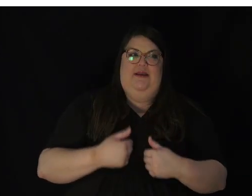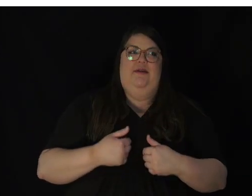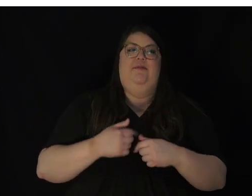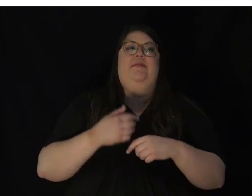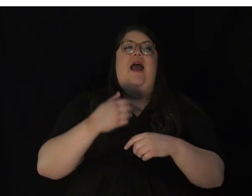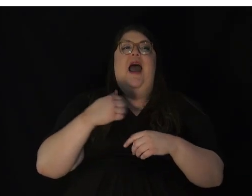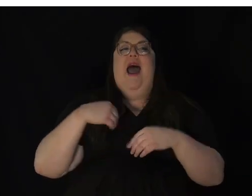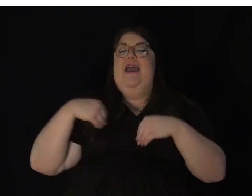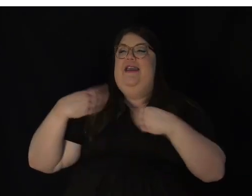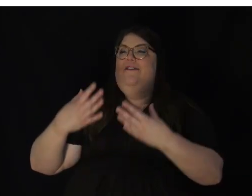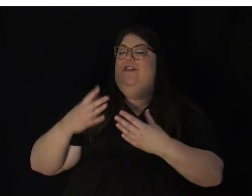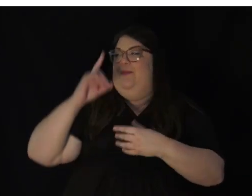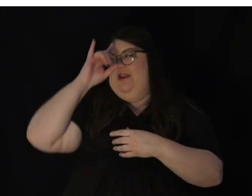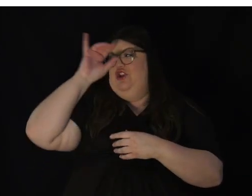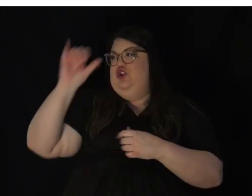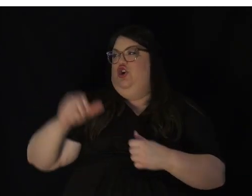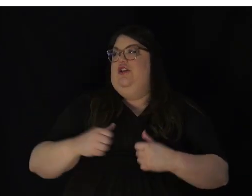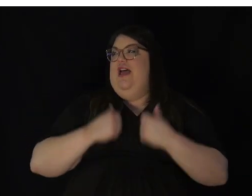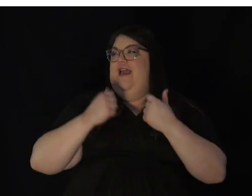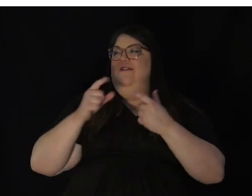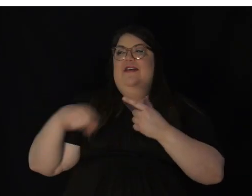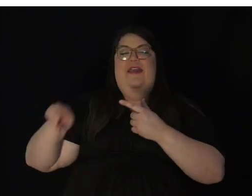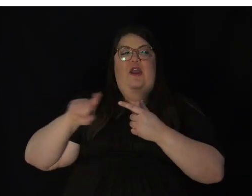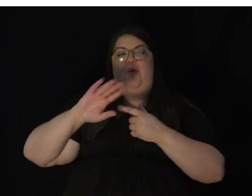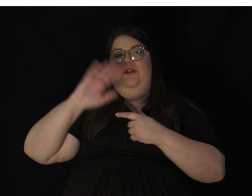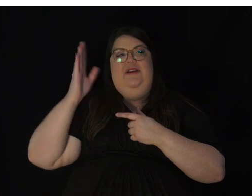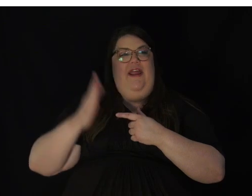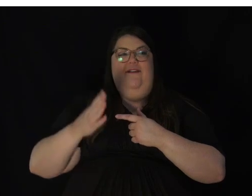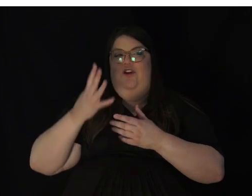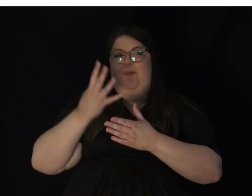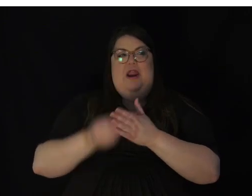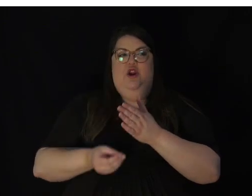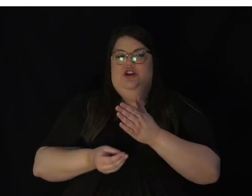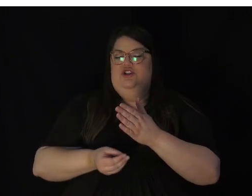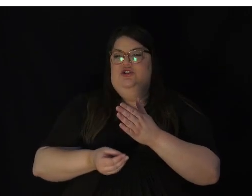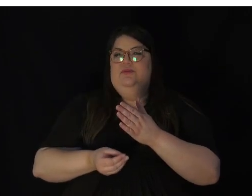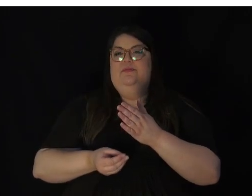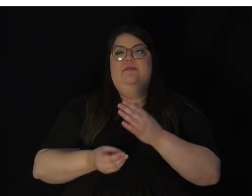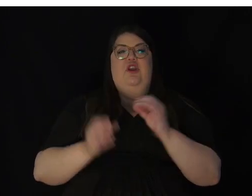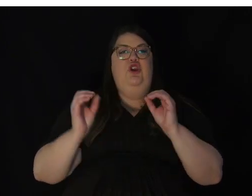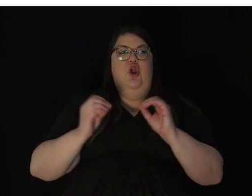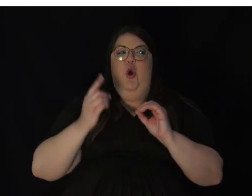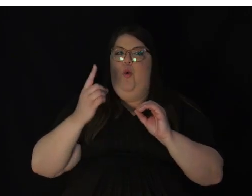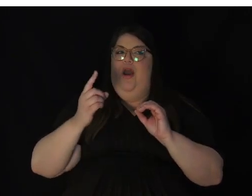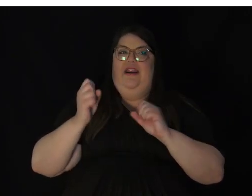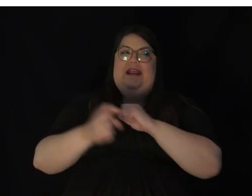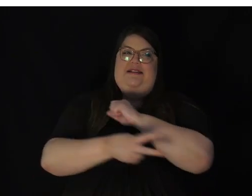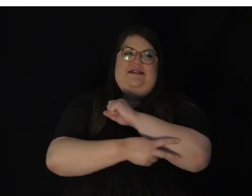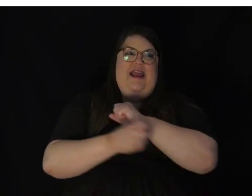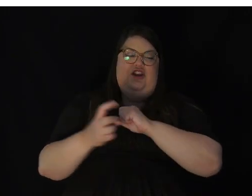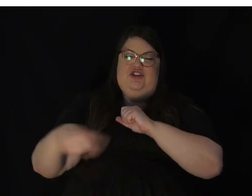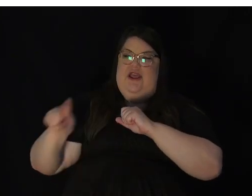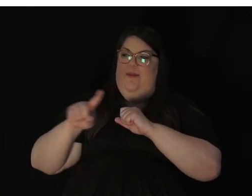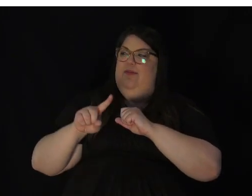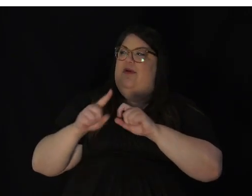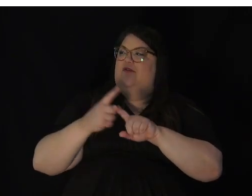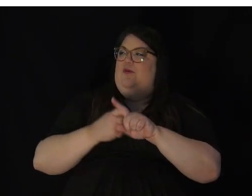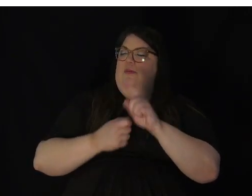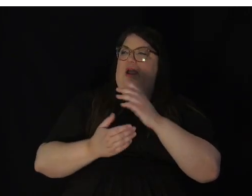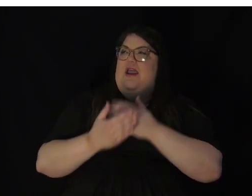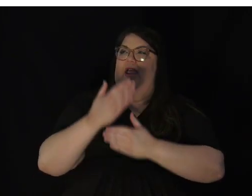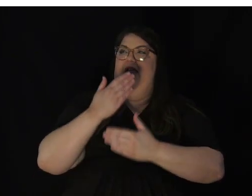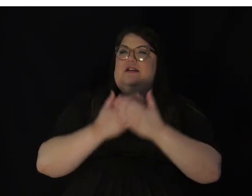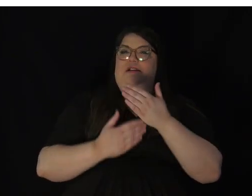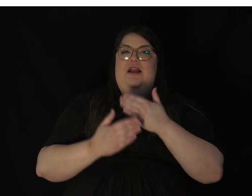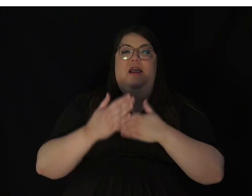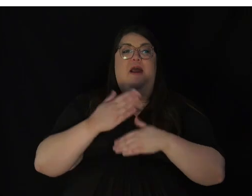give them eternal life and they shall never perish. No one can snatch them out of my hand.